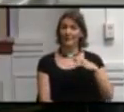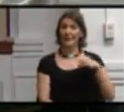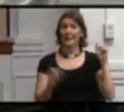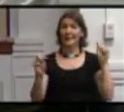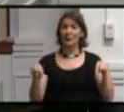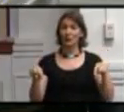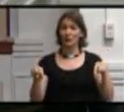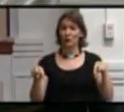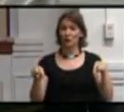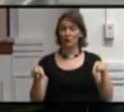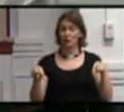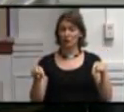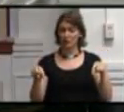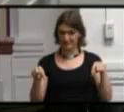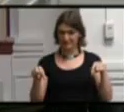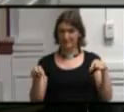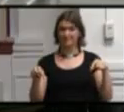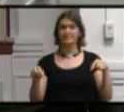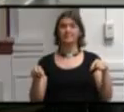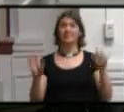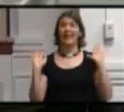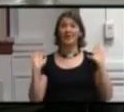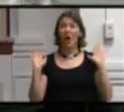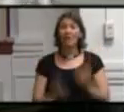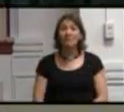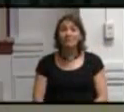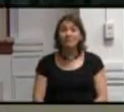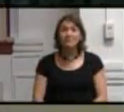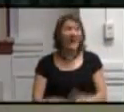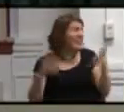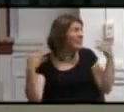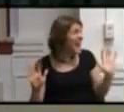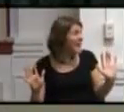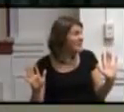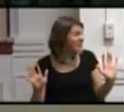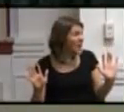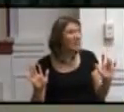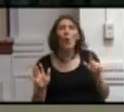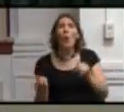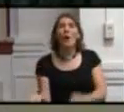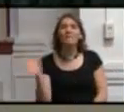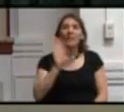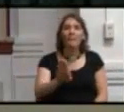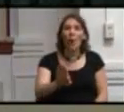Meeting Room. That's all I got. There is? Page 2.